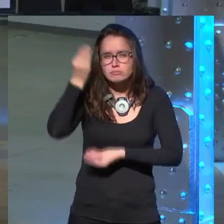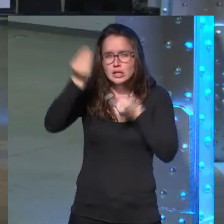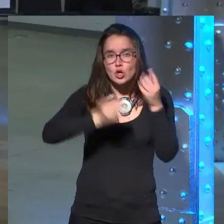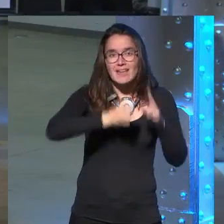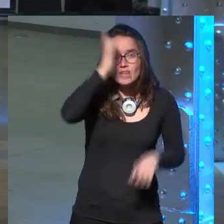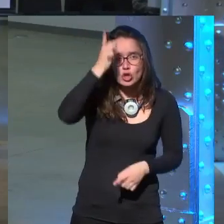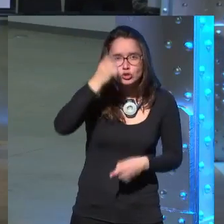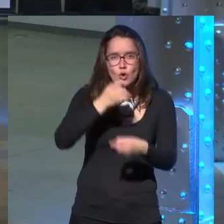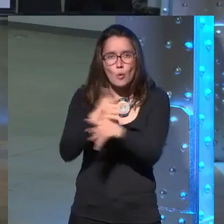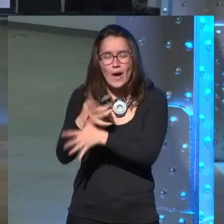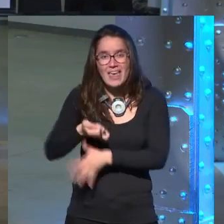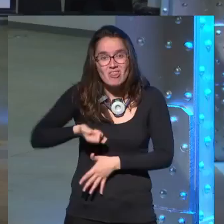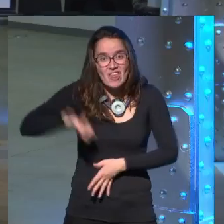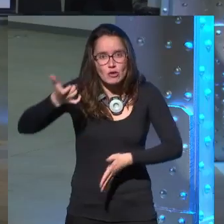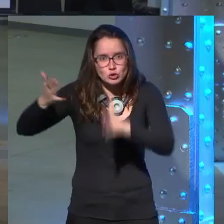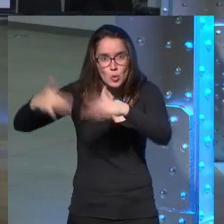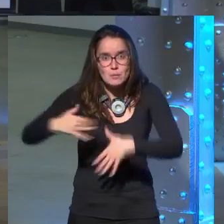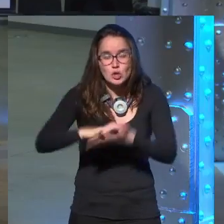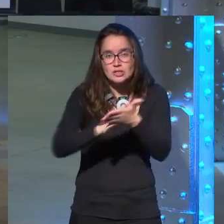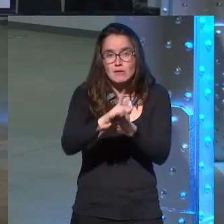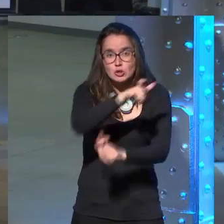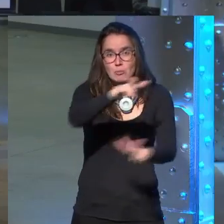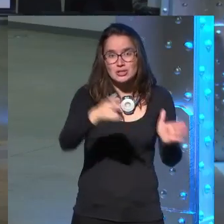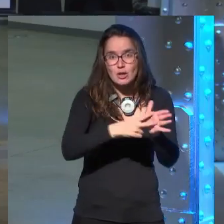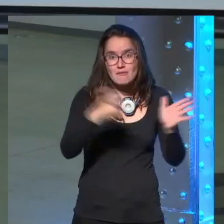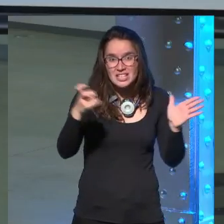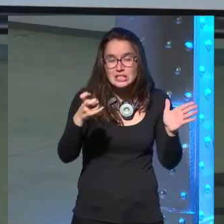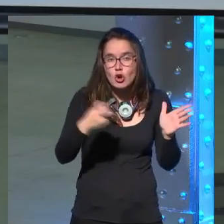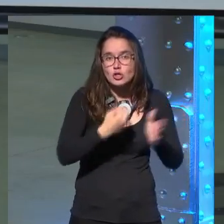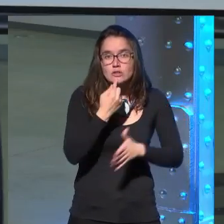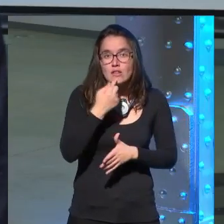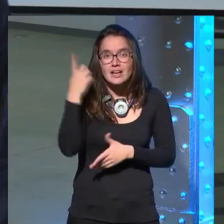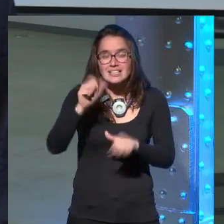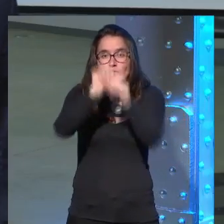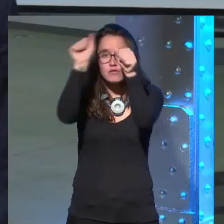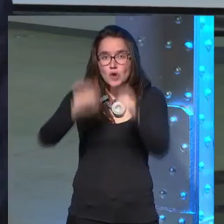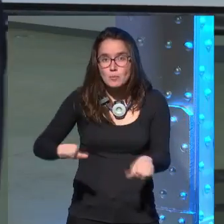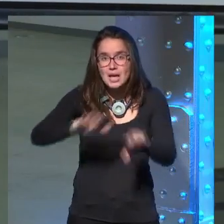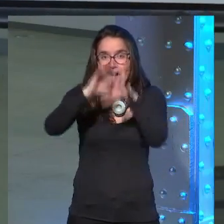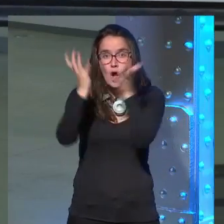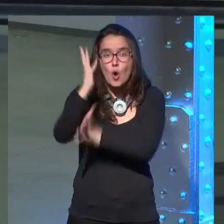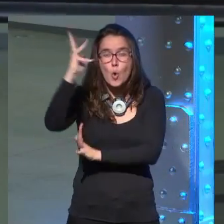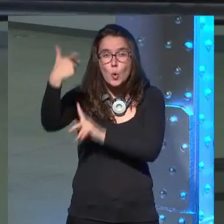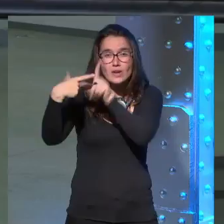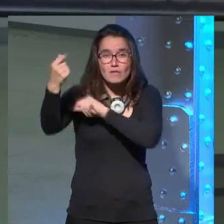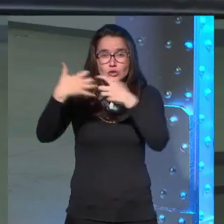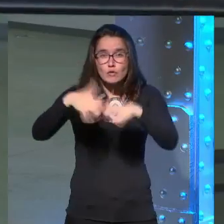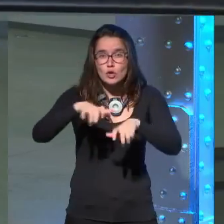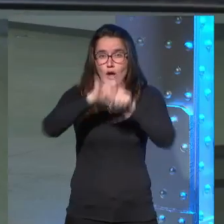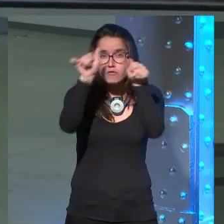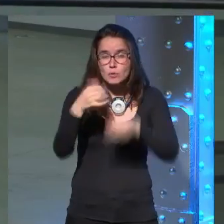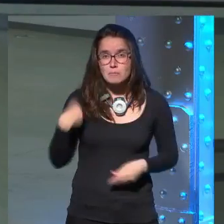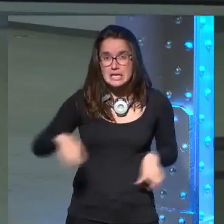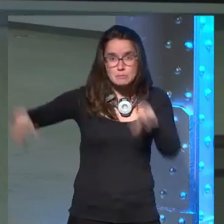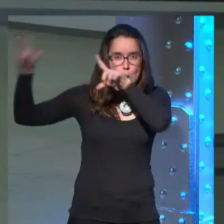to any physicist today, they will say that this is just the way the universe works. But I don't think that's going to...